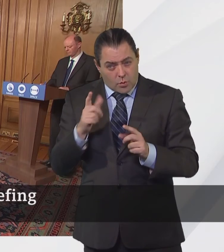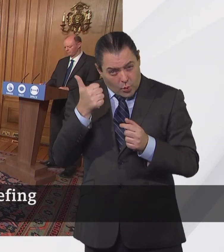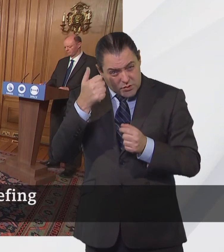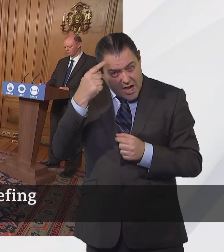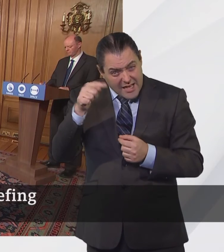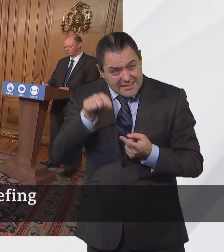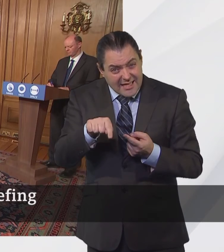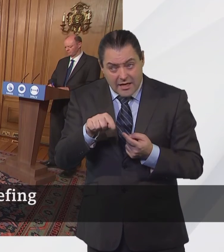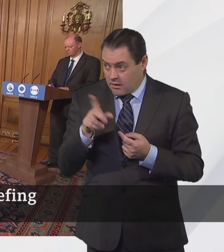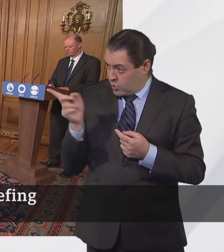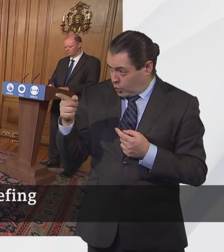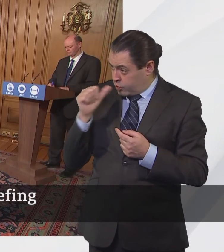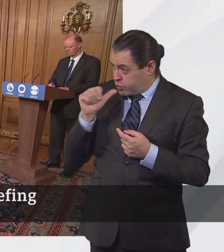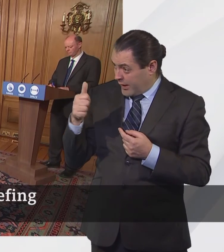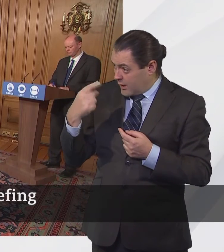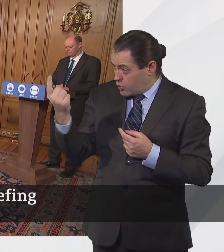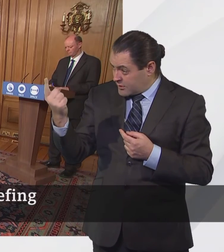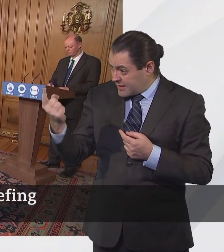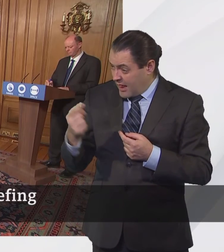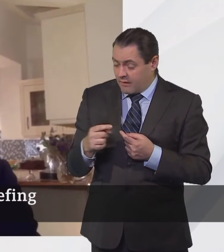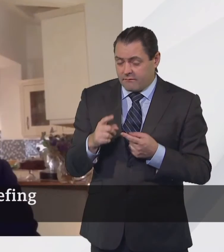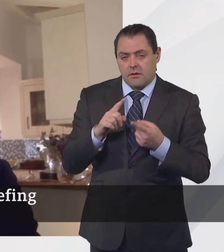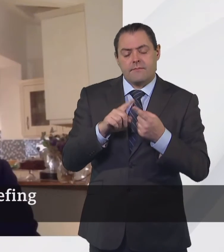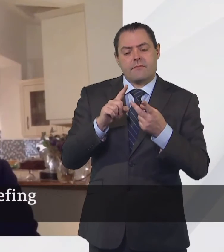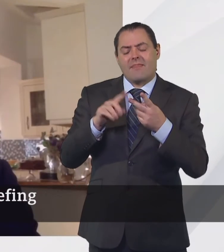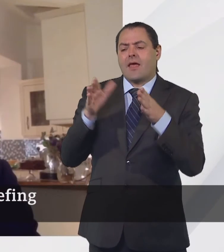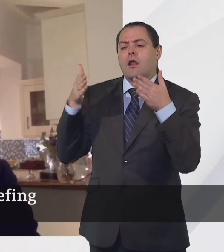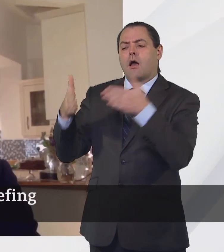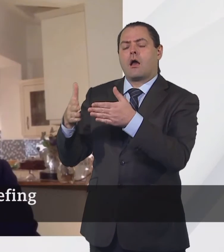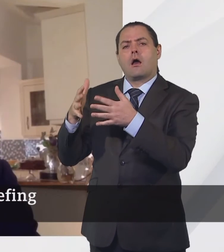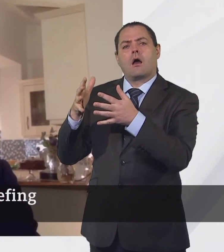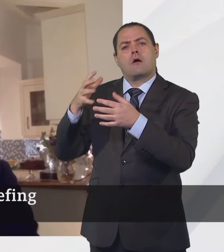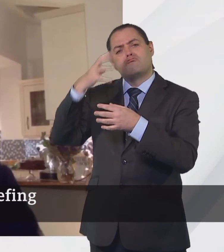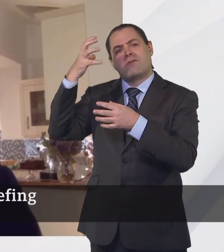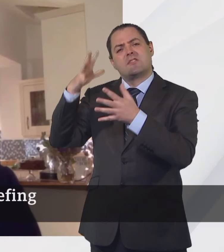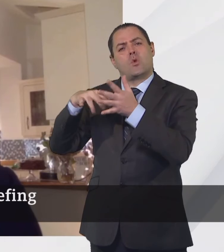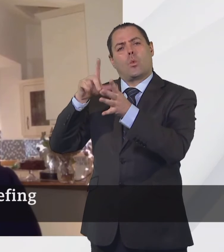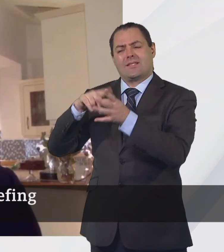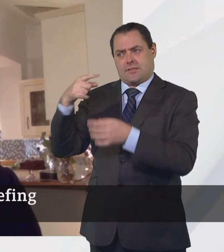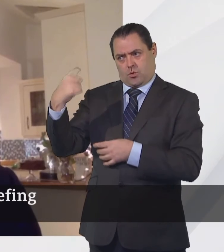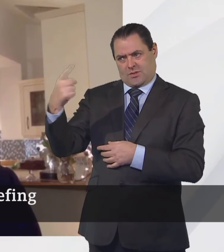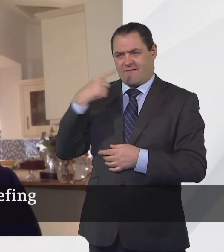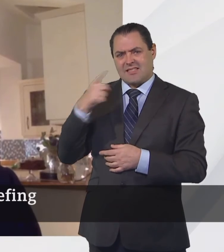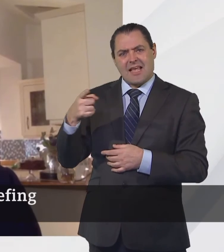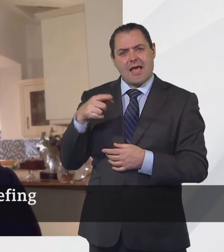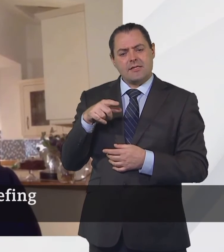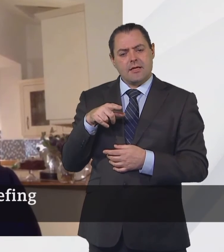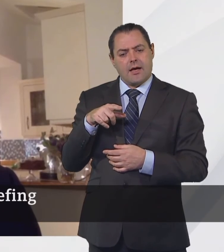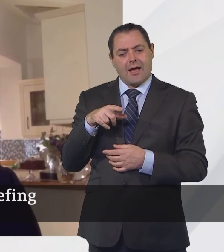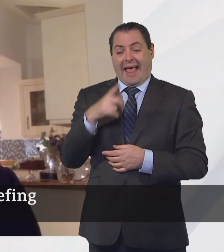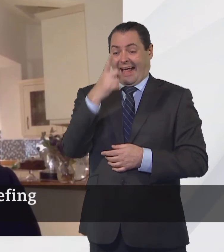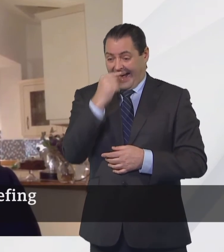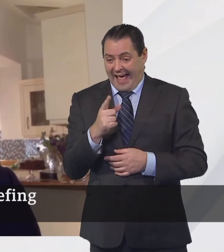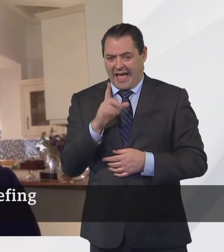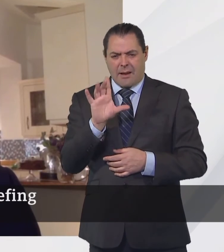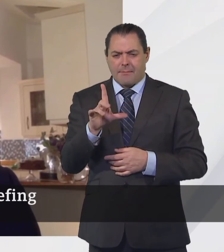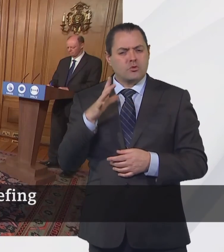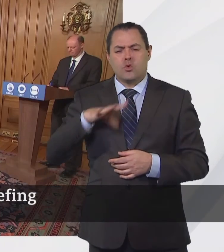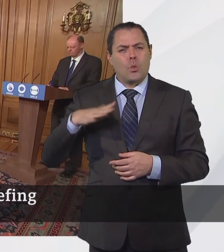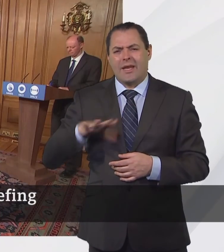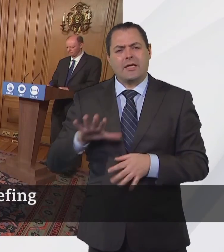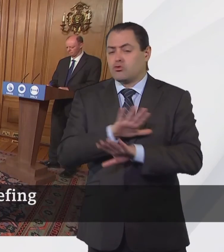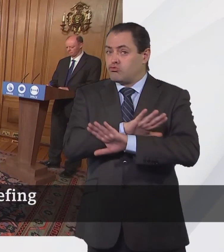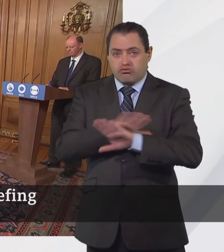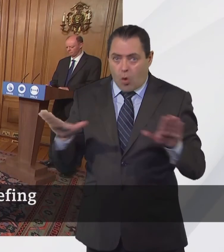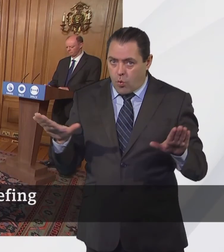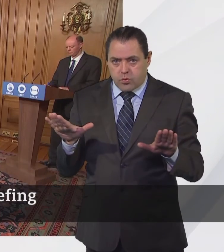earlier question, you said in relation to Christmas, don't do unnecessary things just because you can. What sort of things did you have in mind?